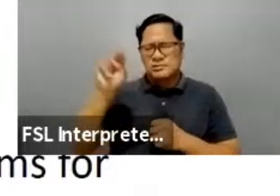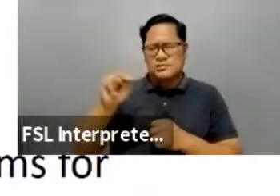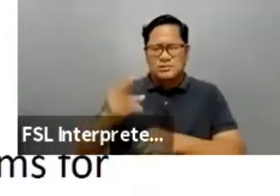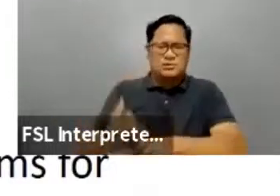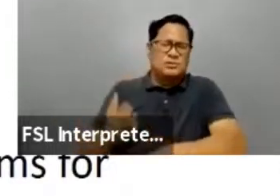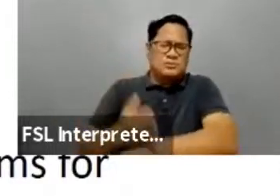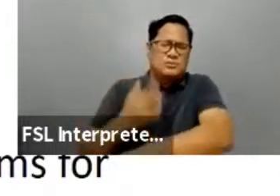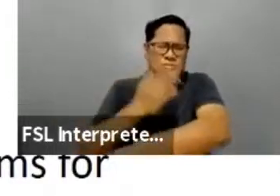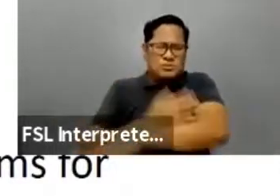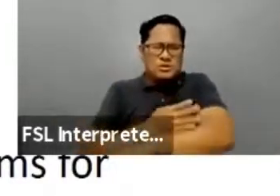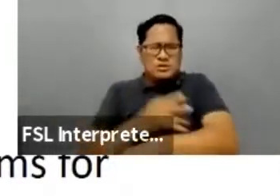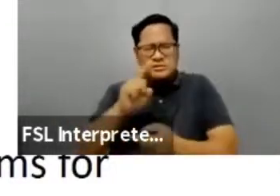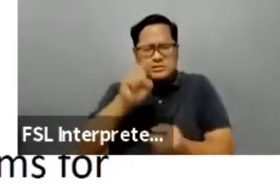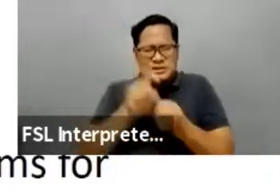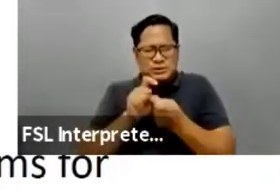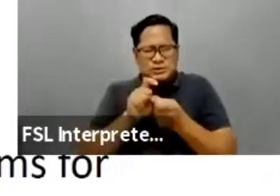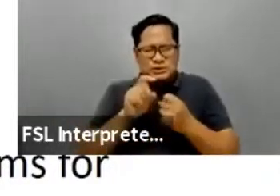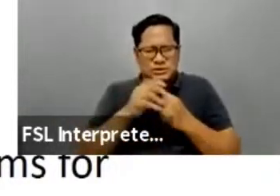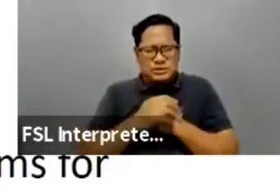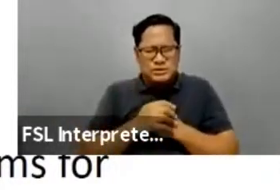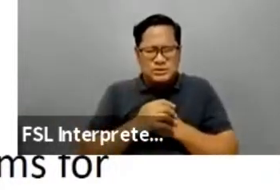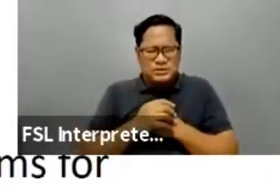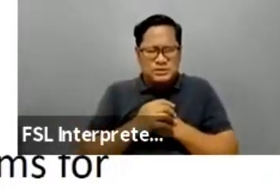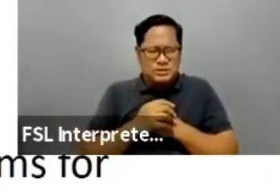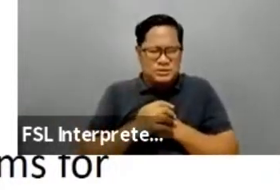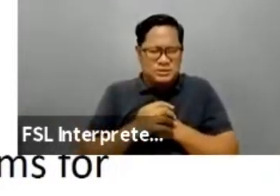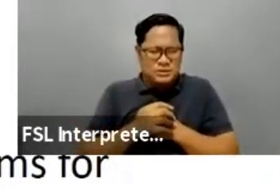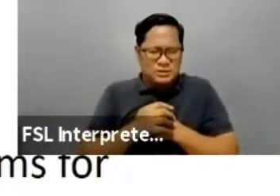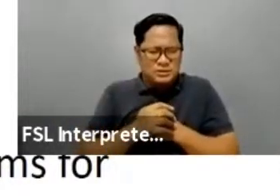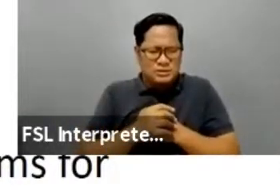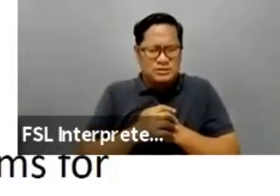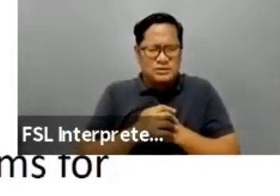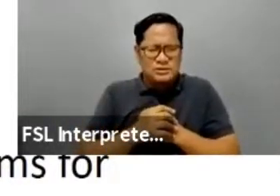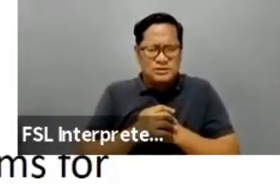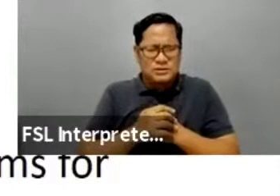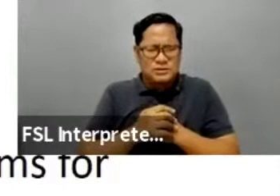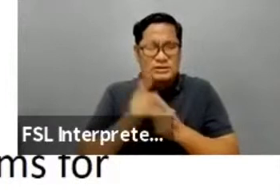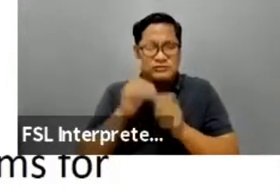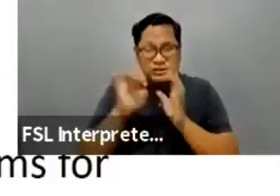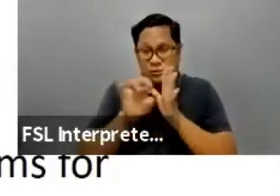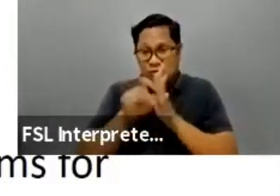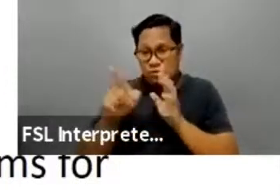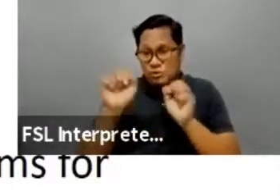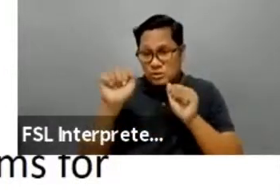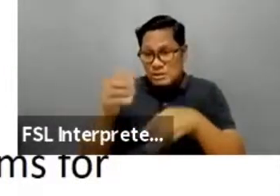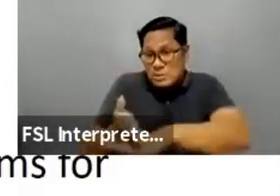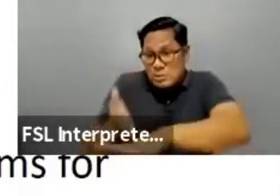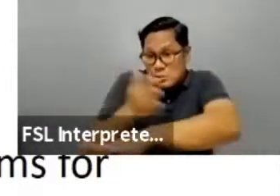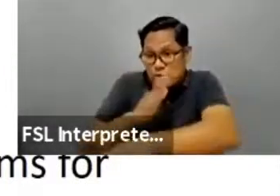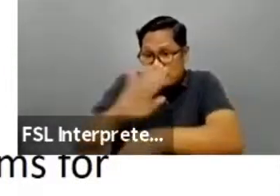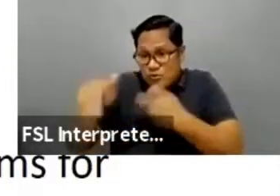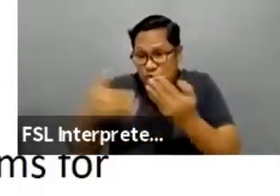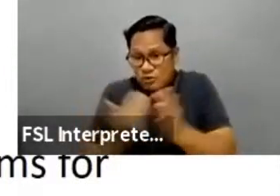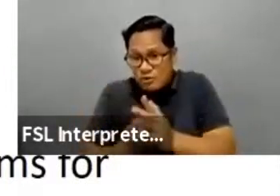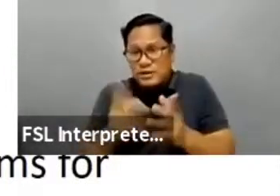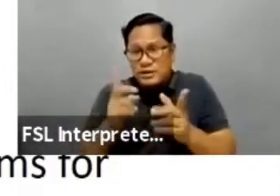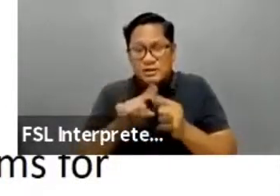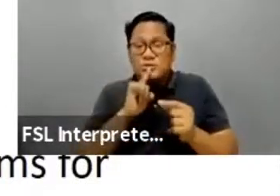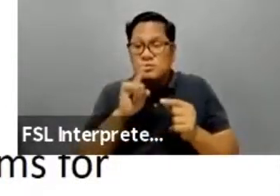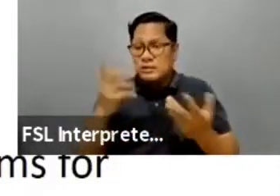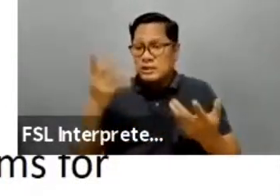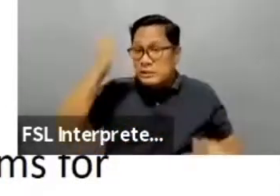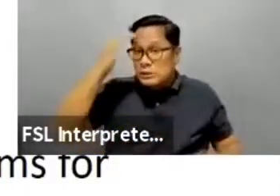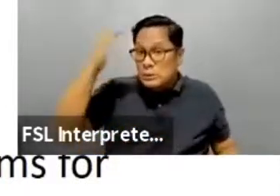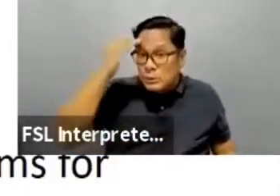facilities, particularly your rural health units, which are, if you could improve all of that and really rationalize